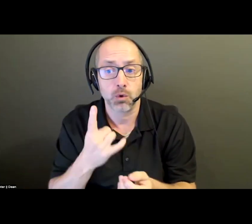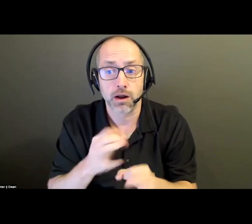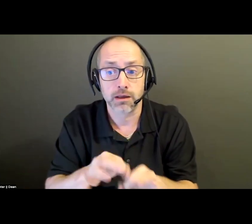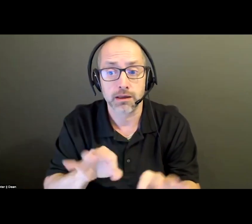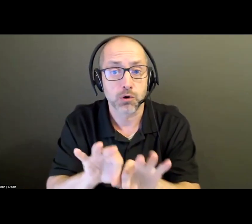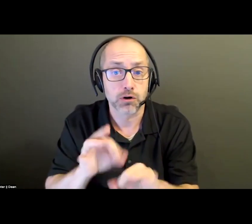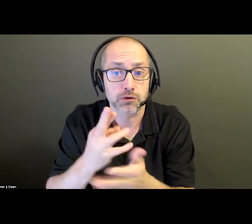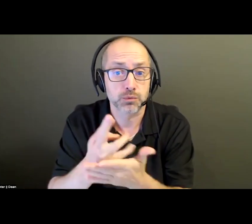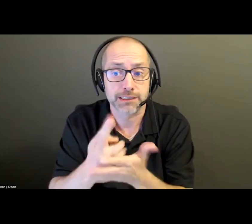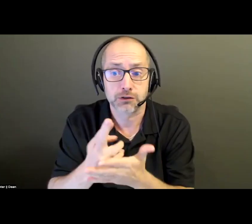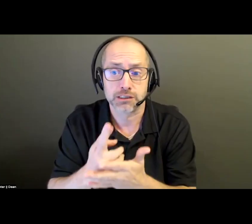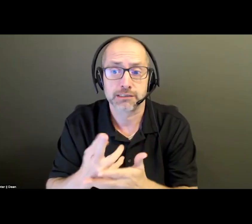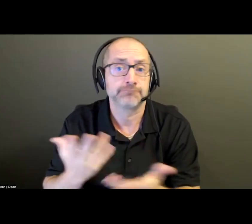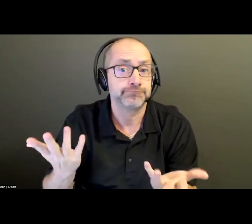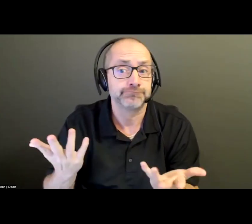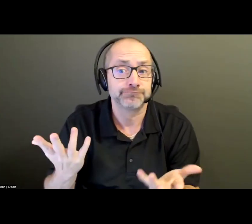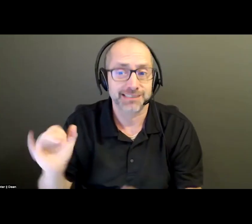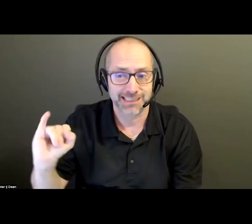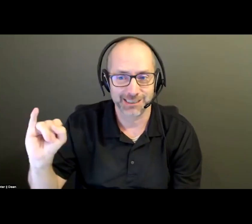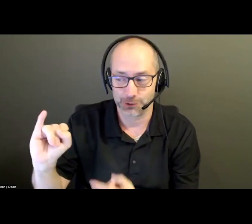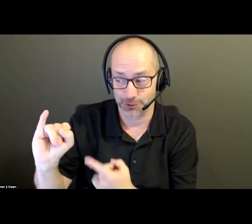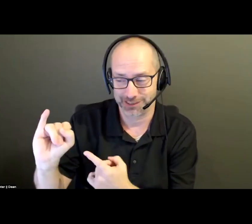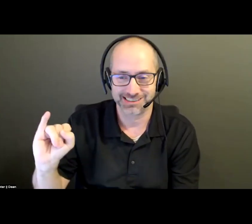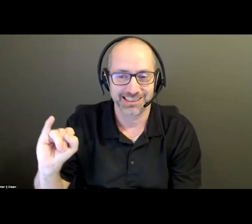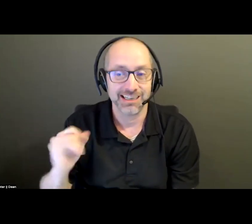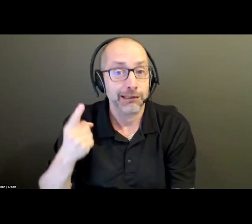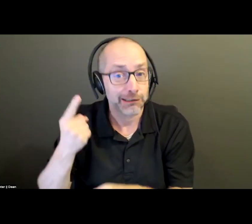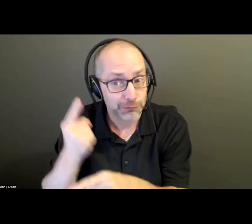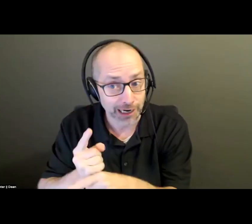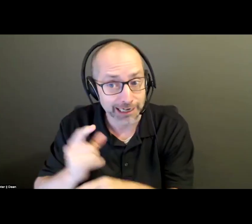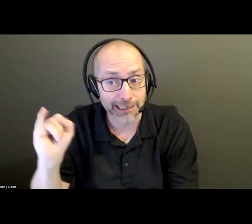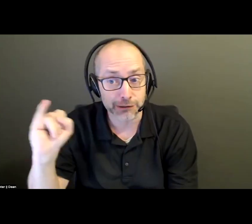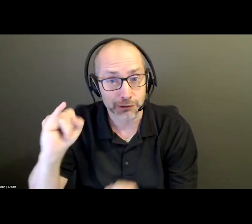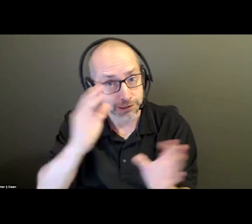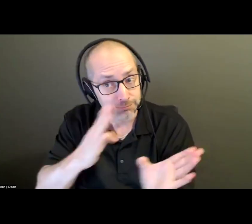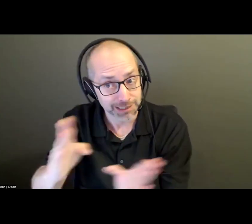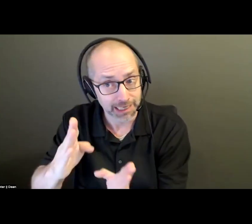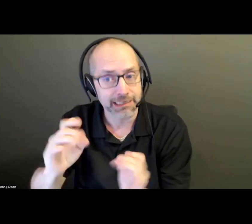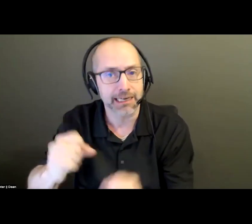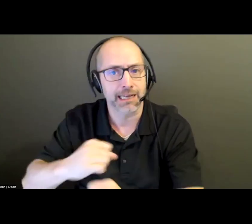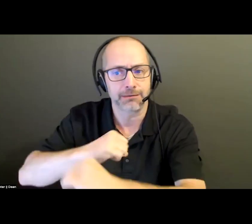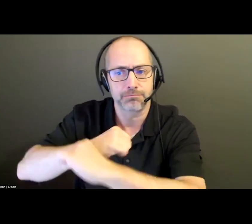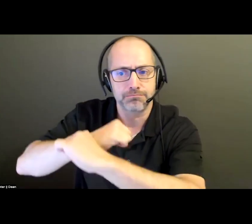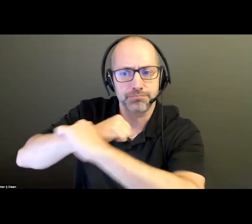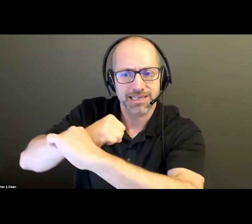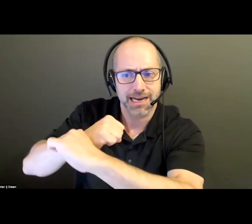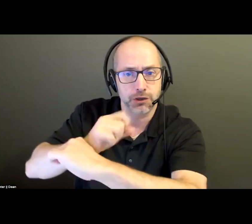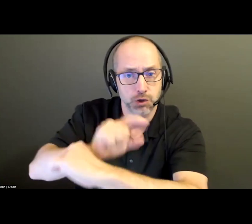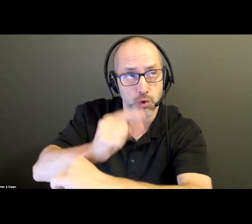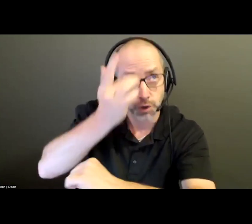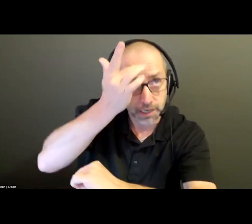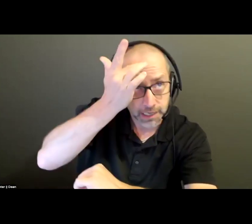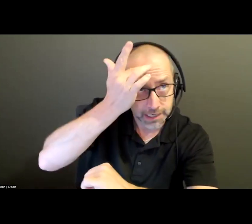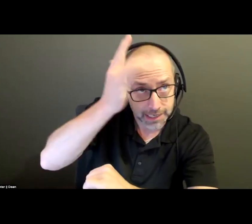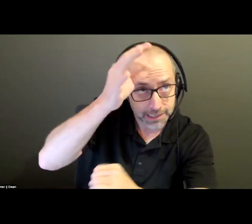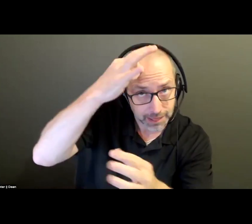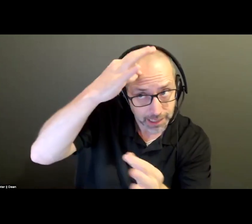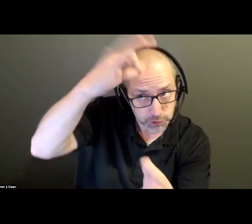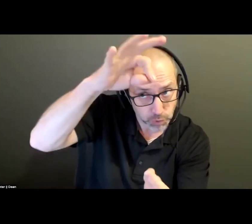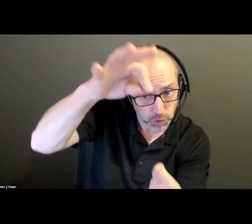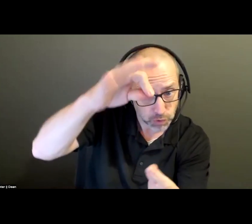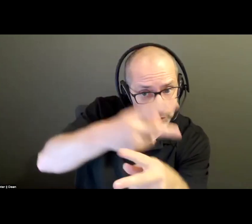is insurance. The right insurance strategy can protect your intellectual property,